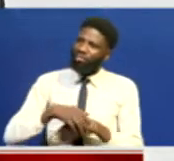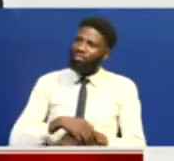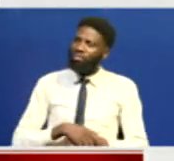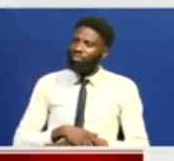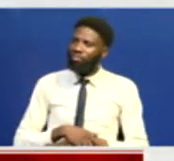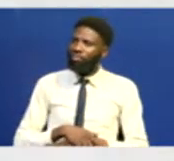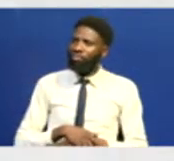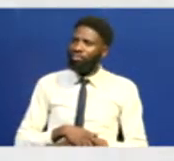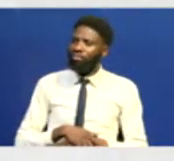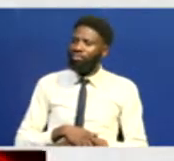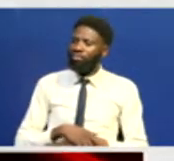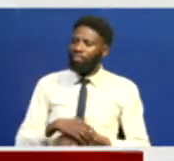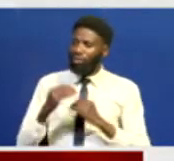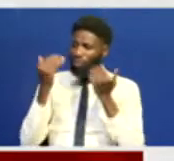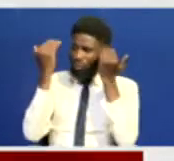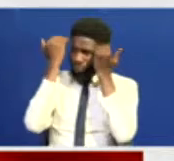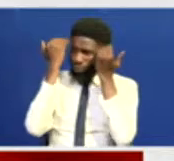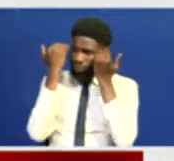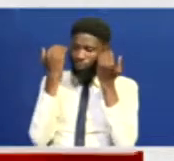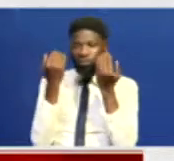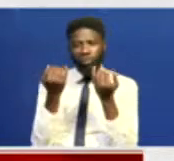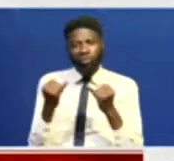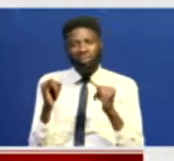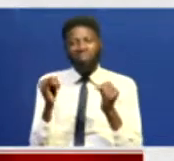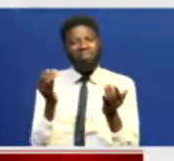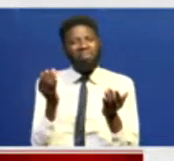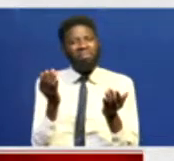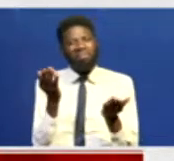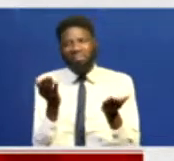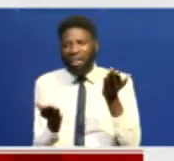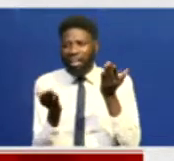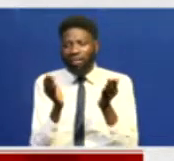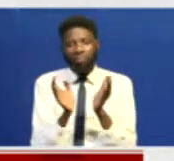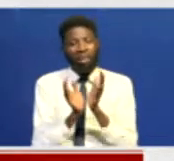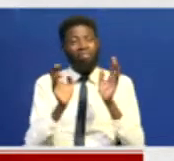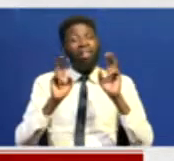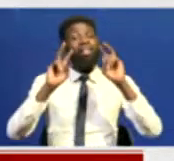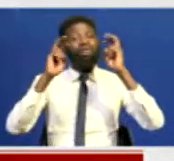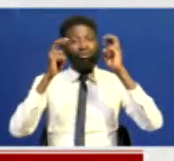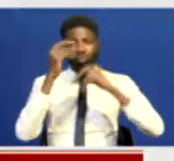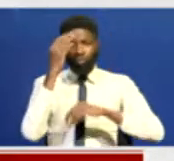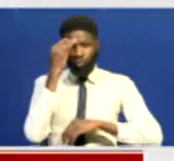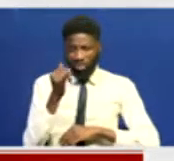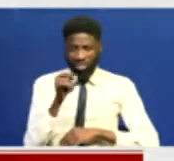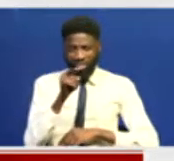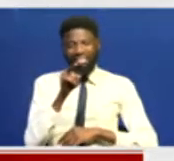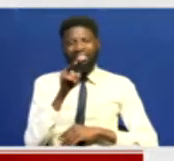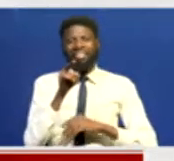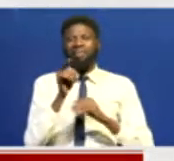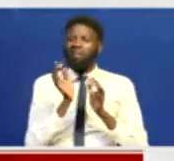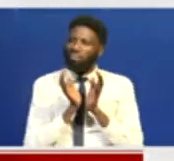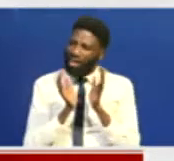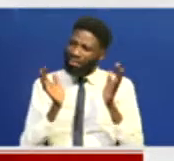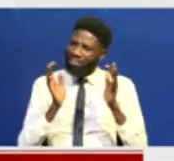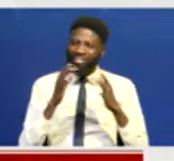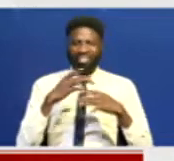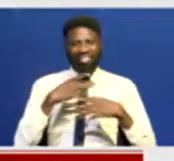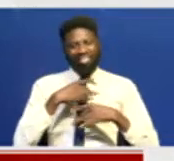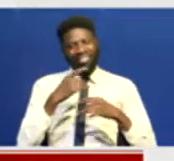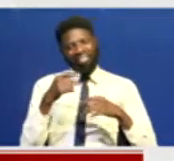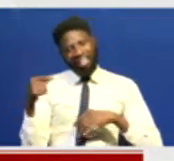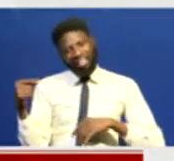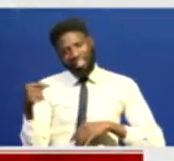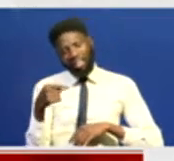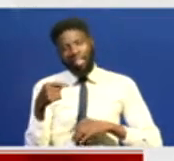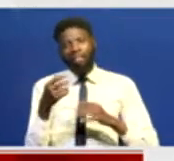The courts have been trying to balance out some of these public issues, because these are matters of very serious public interest that are underlying, that at the